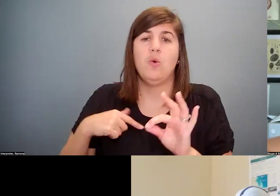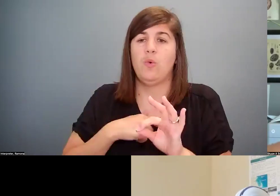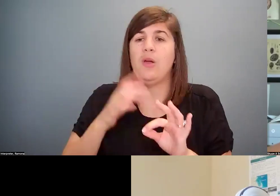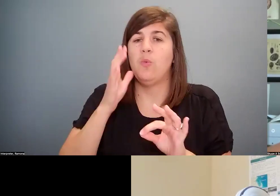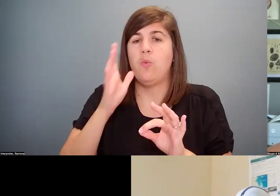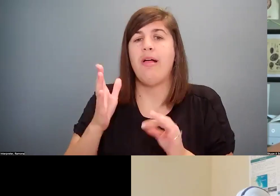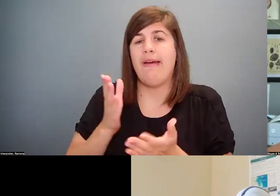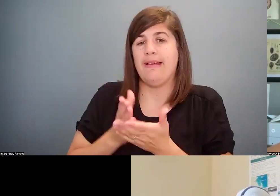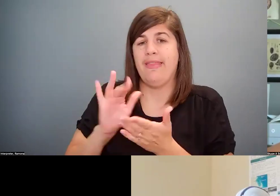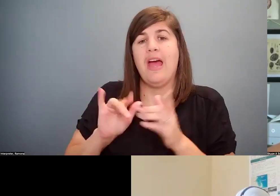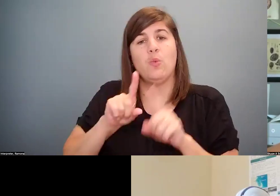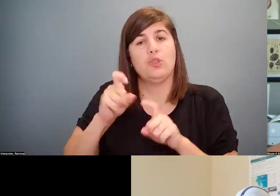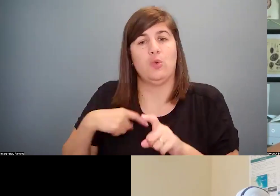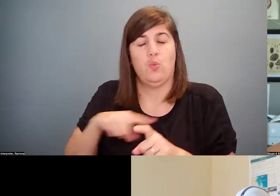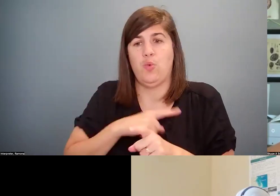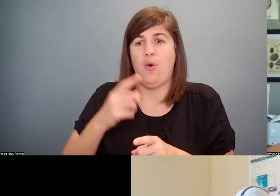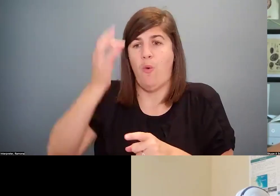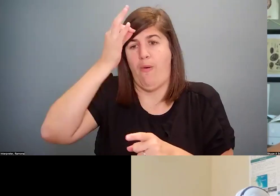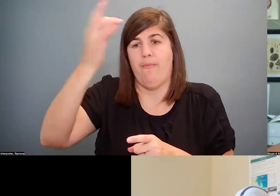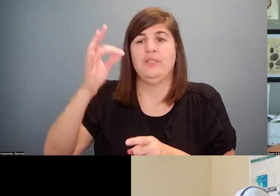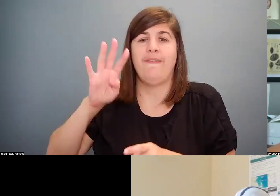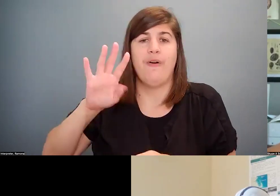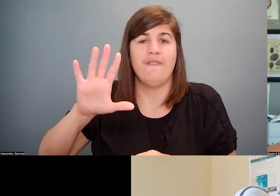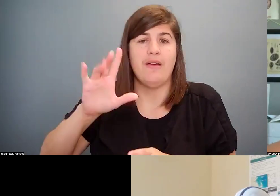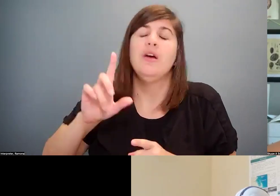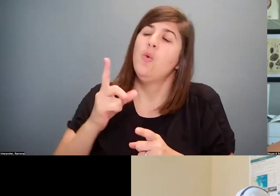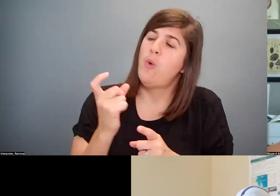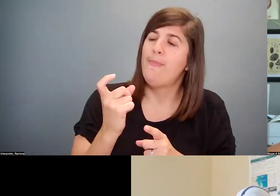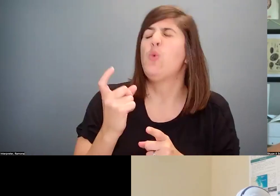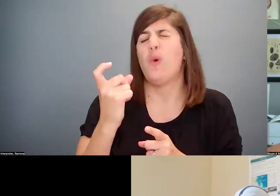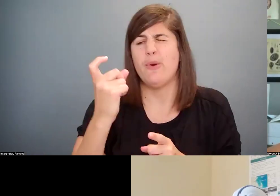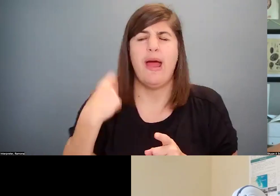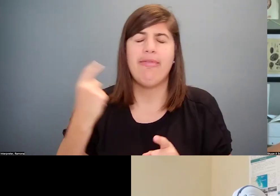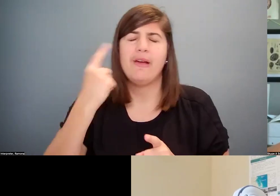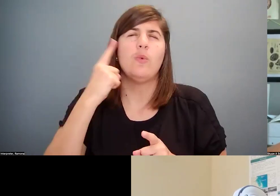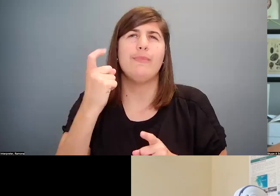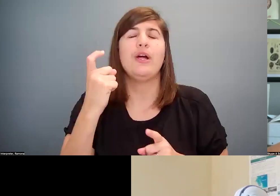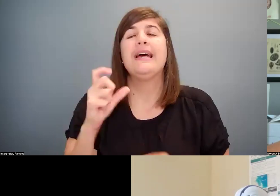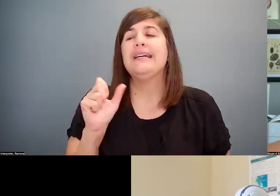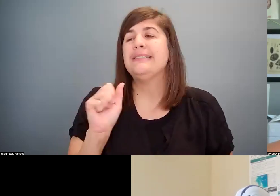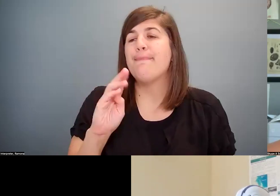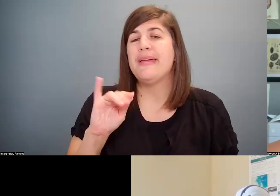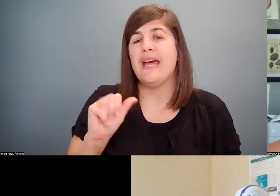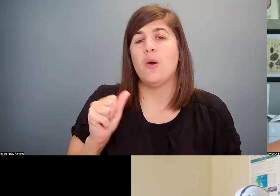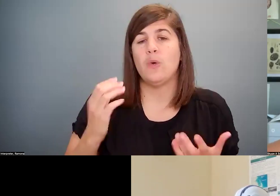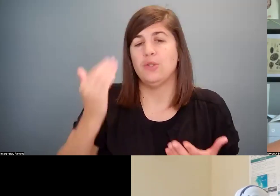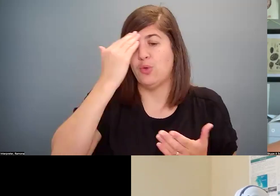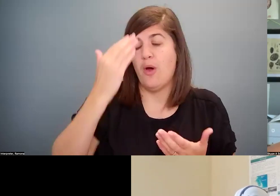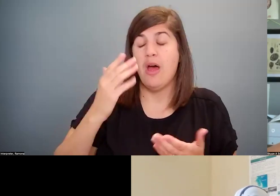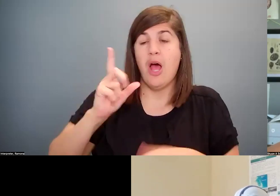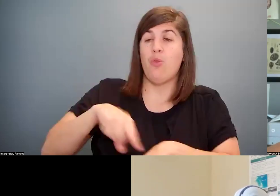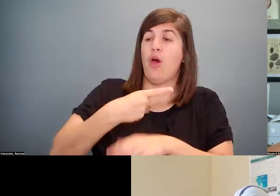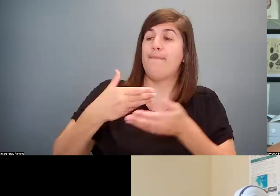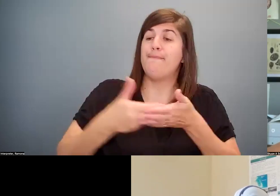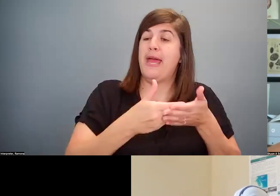actually end on that question because we are almost at 45 minutes. Maybe one more. One more. Samia wants to know, how long do baby calves